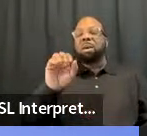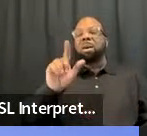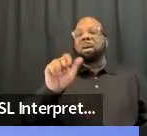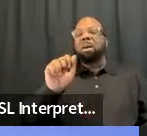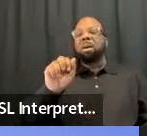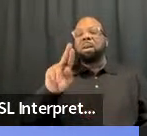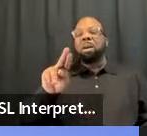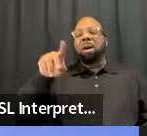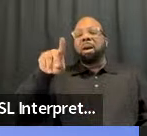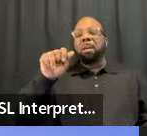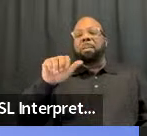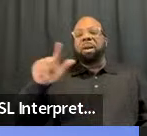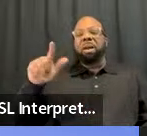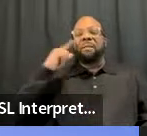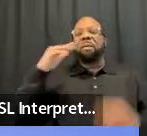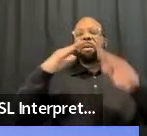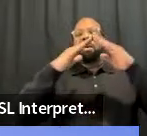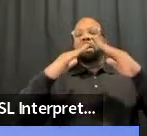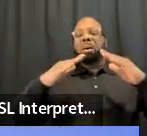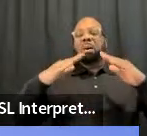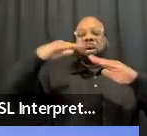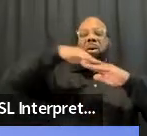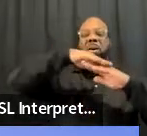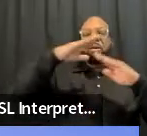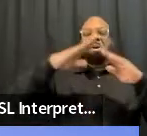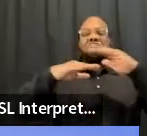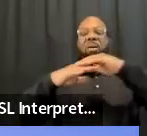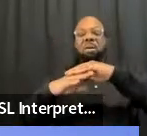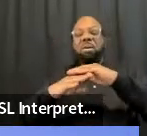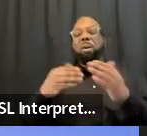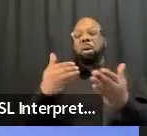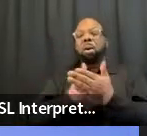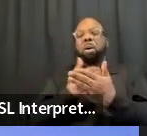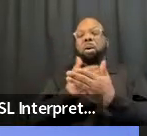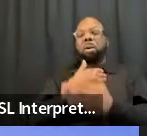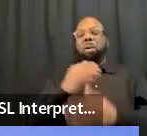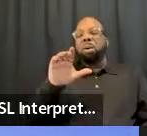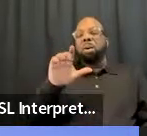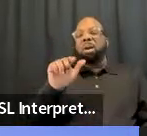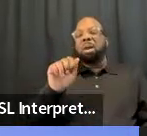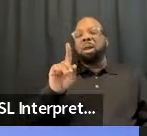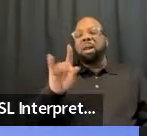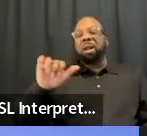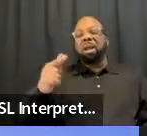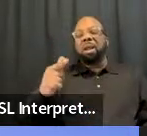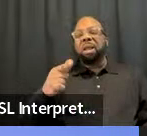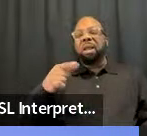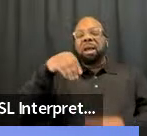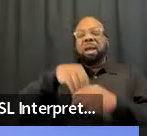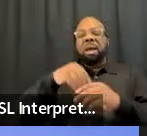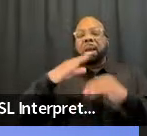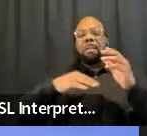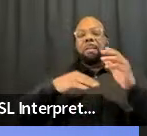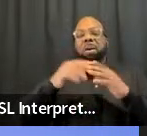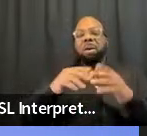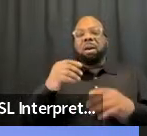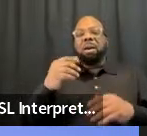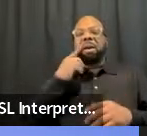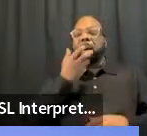rooftops, new cladding on older buildings to keep the heat in the winter and the cool air in the summer